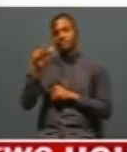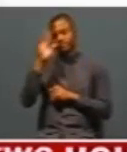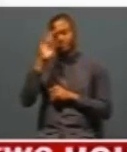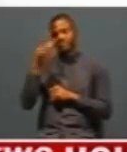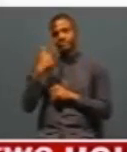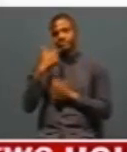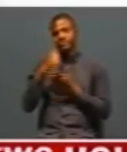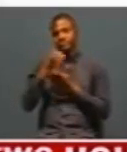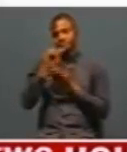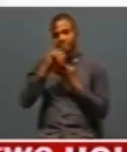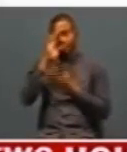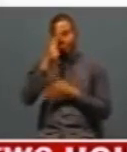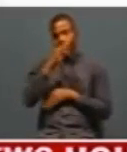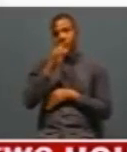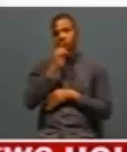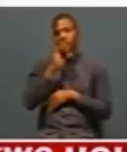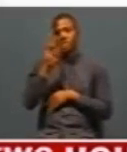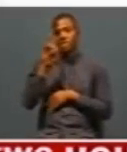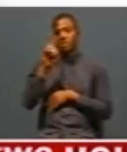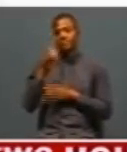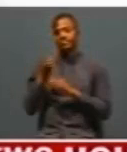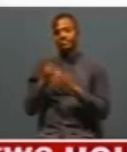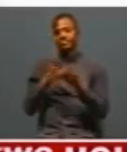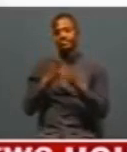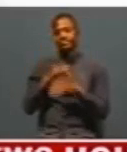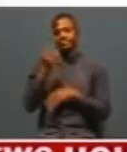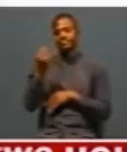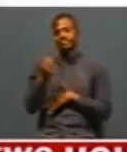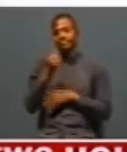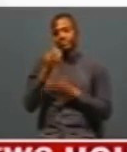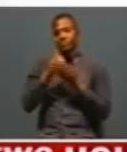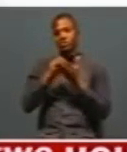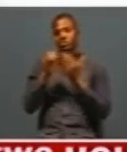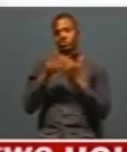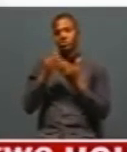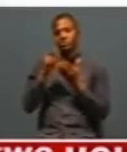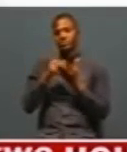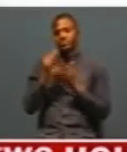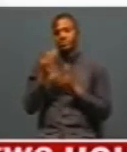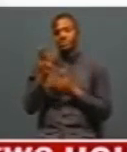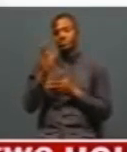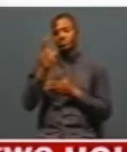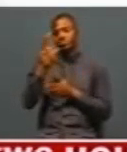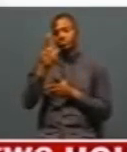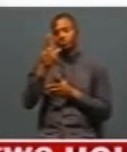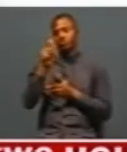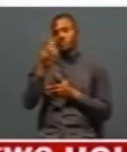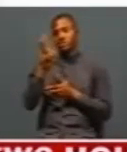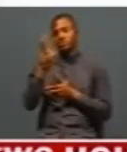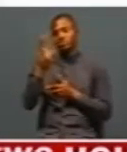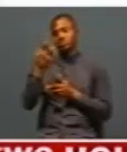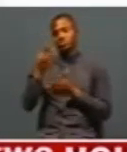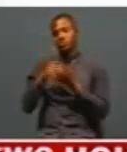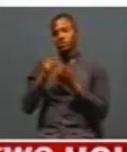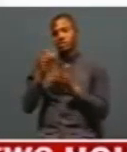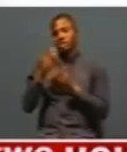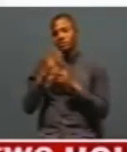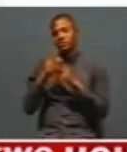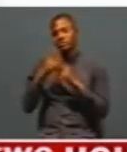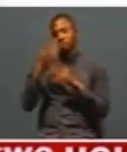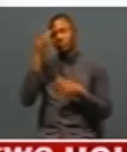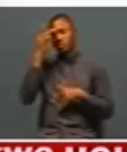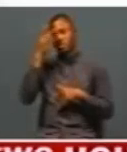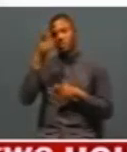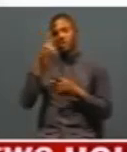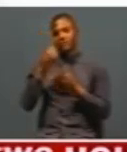said Mr. Owusu, 80, died on Saturday, October 26, 2019, after a short illness. He was